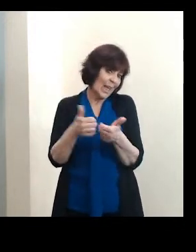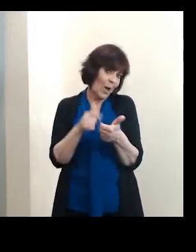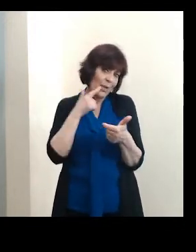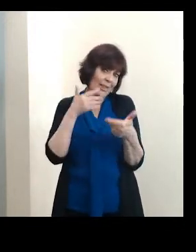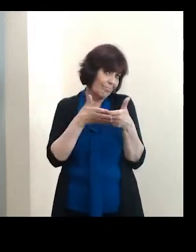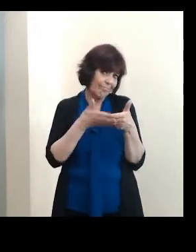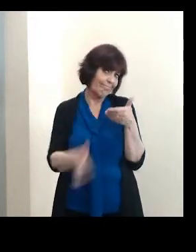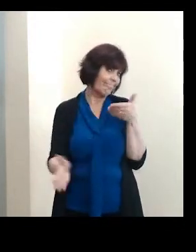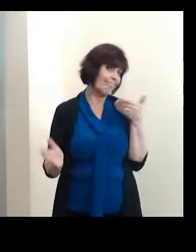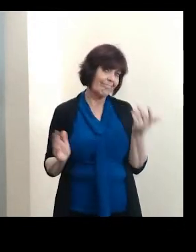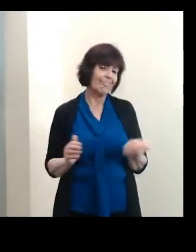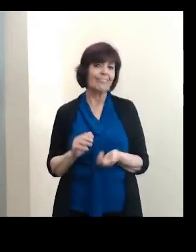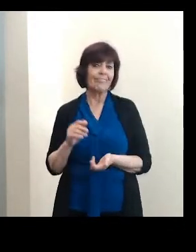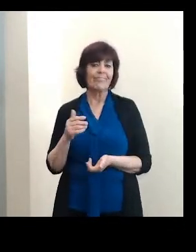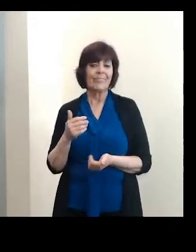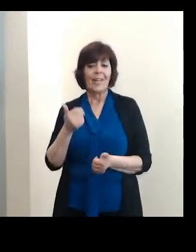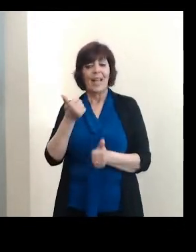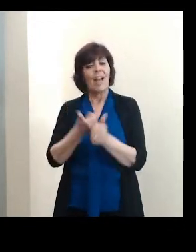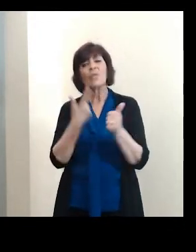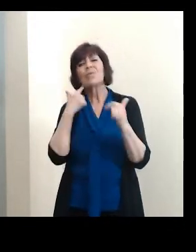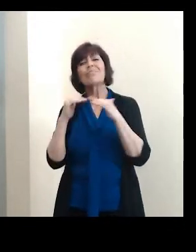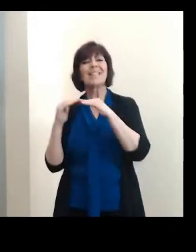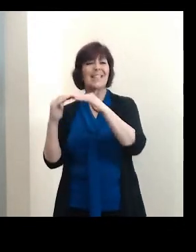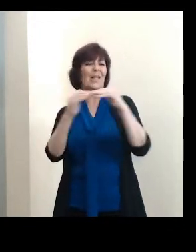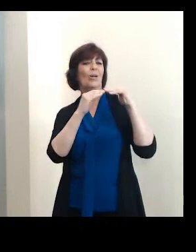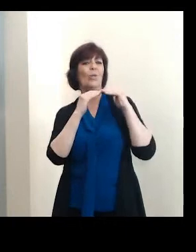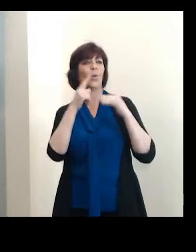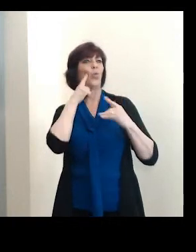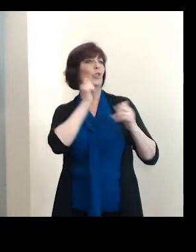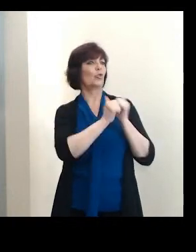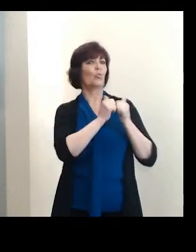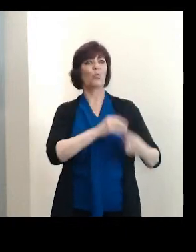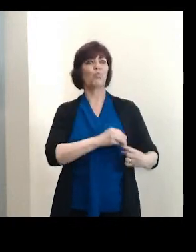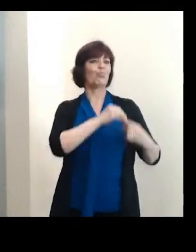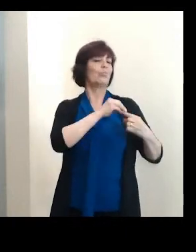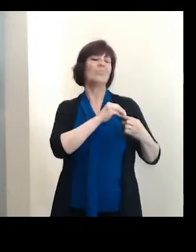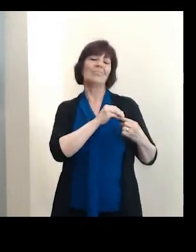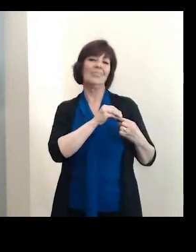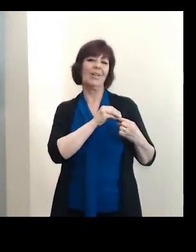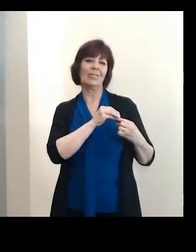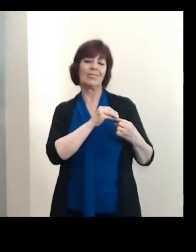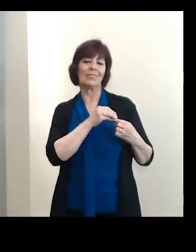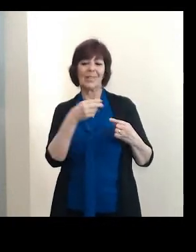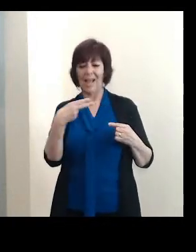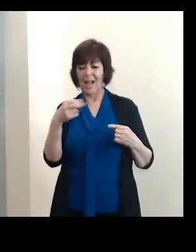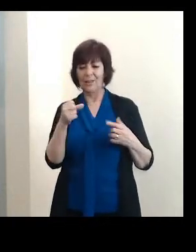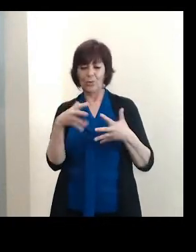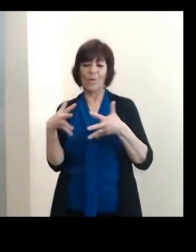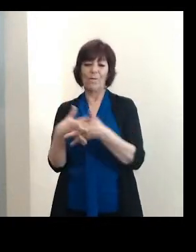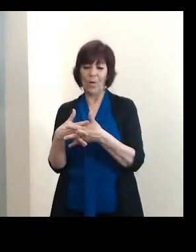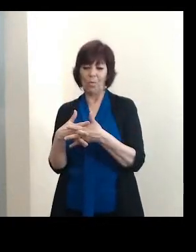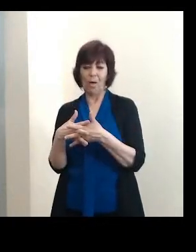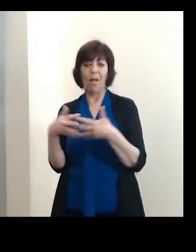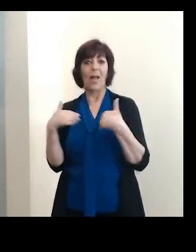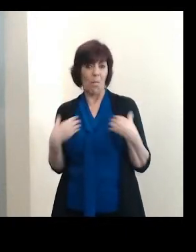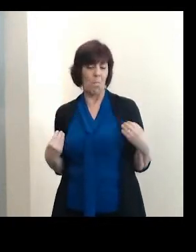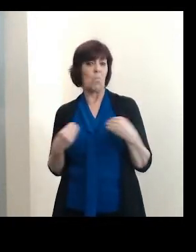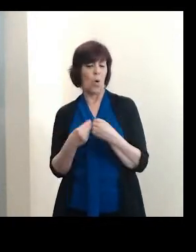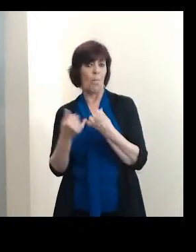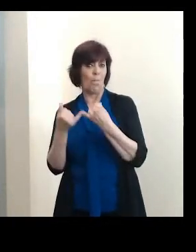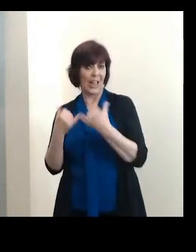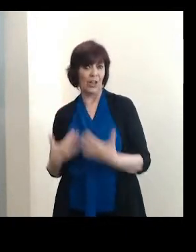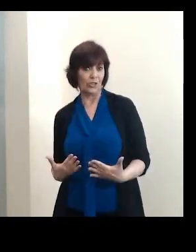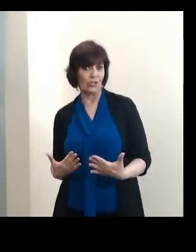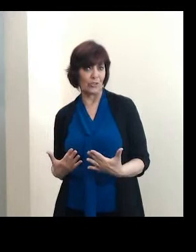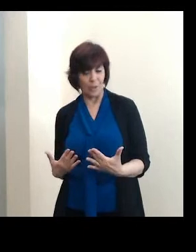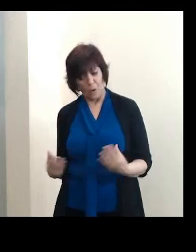forward. We're going to treat everyone equally. We're not going to treat any sport differently. High school football certainly has more players, so there's a